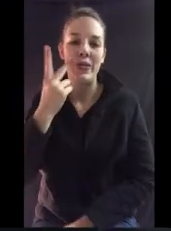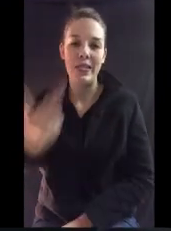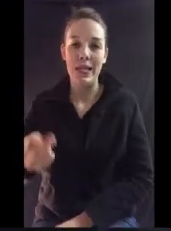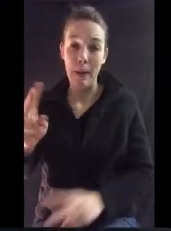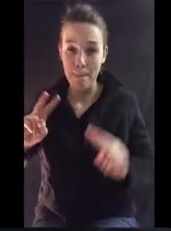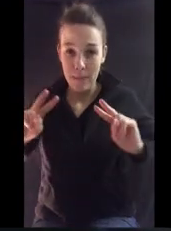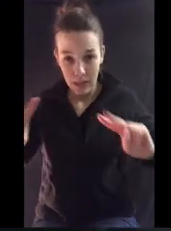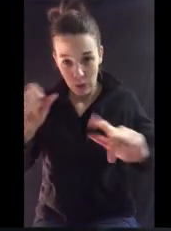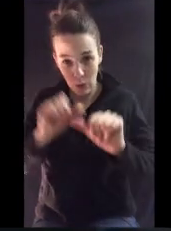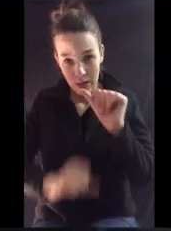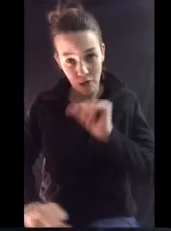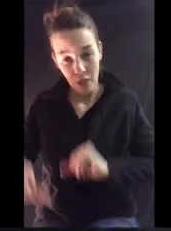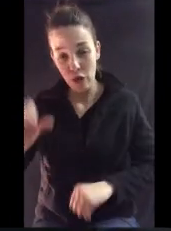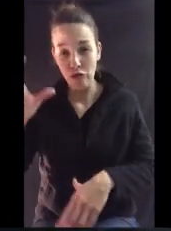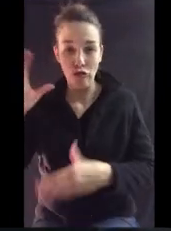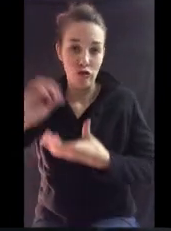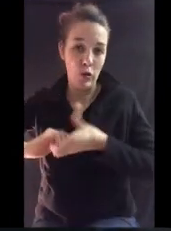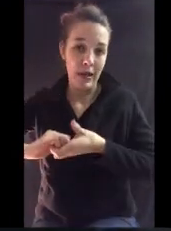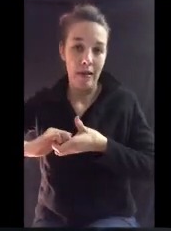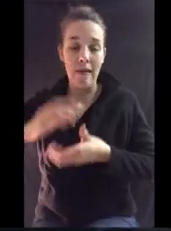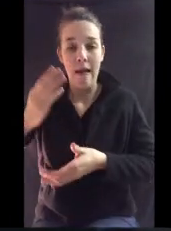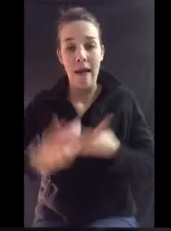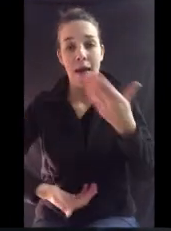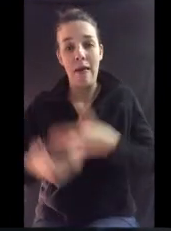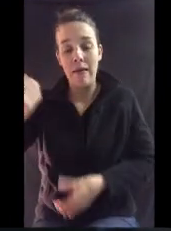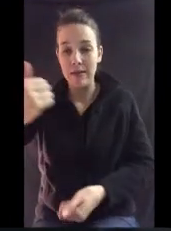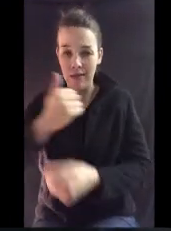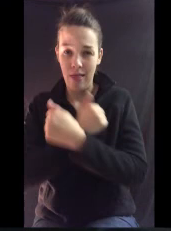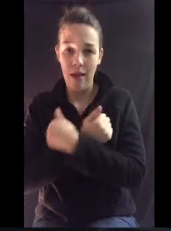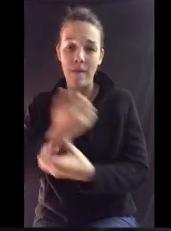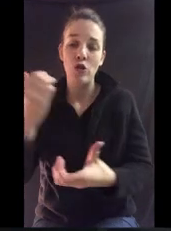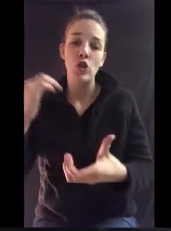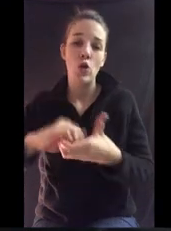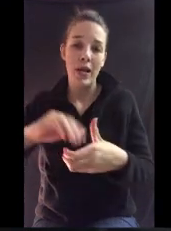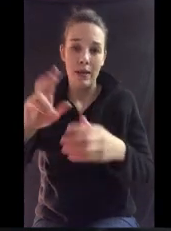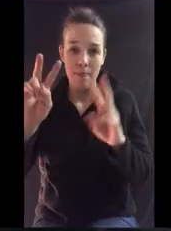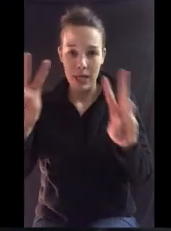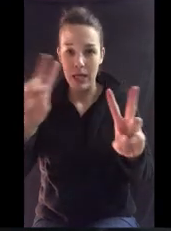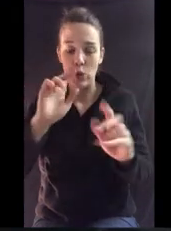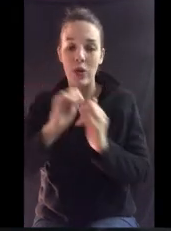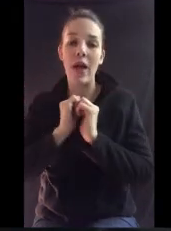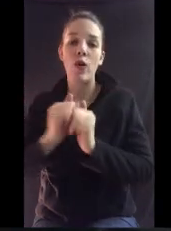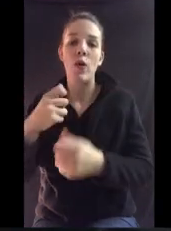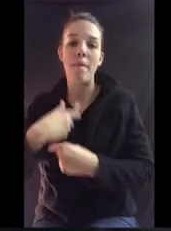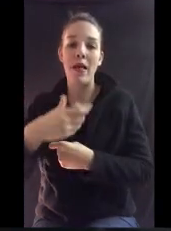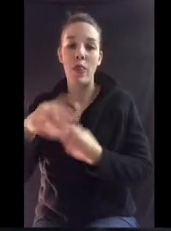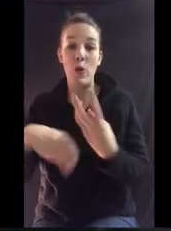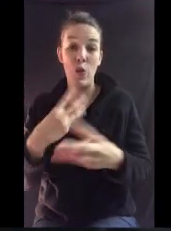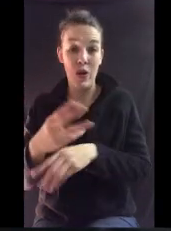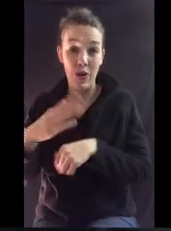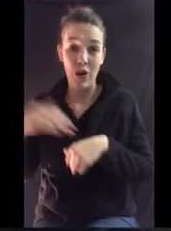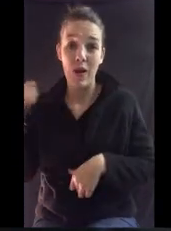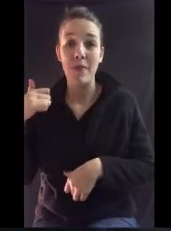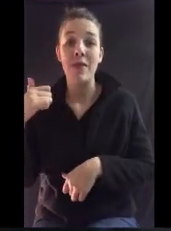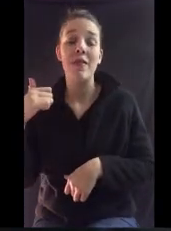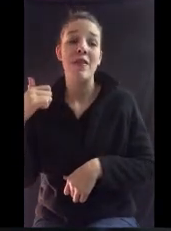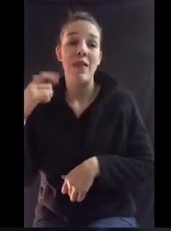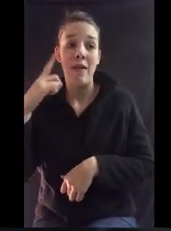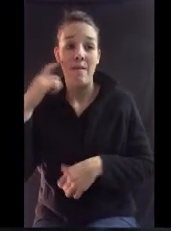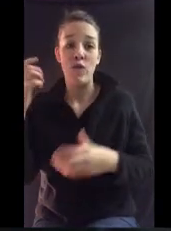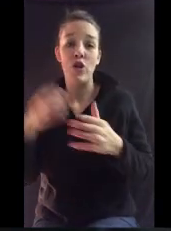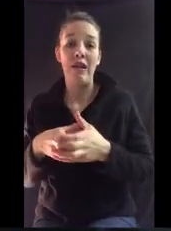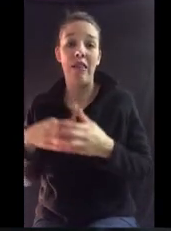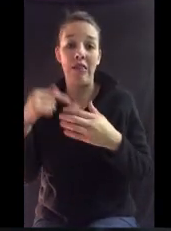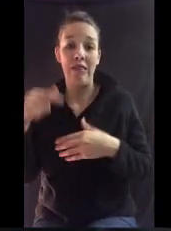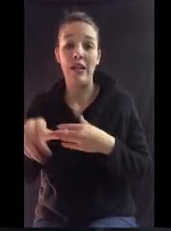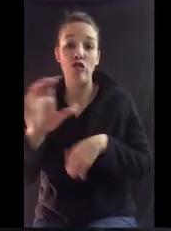see. But most of all, bring peace to one another. Join hands, join love, join peace. And together we will make this world what it is called